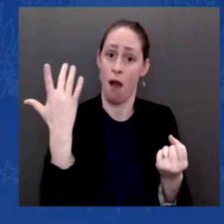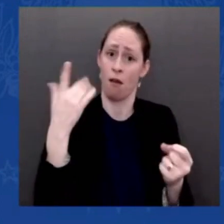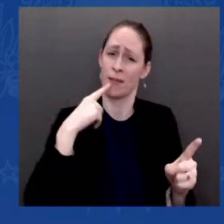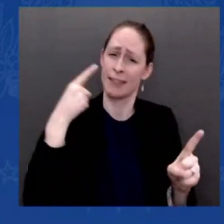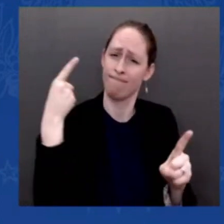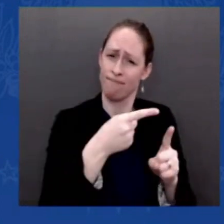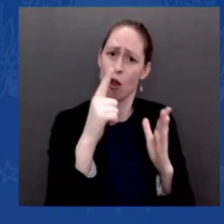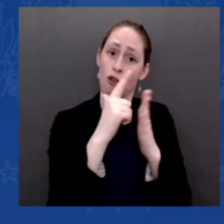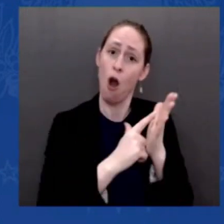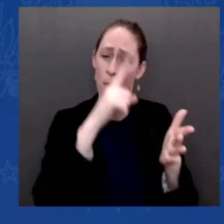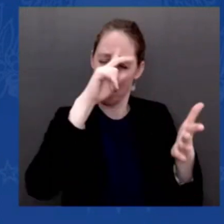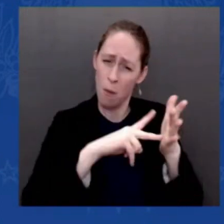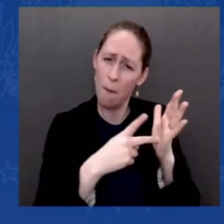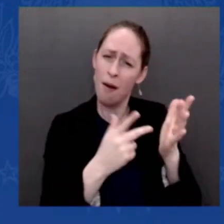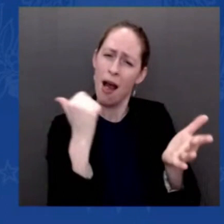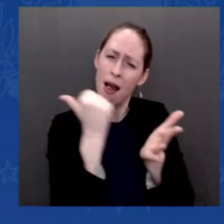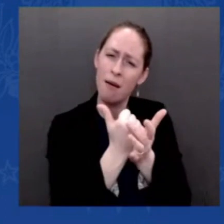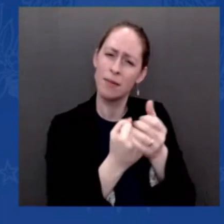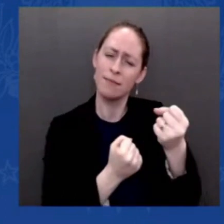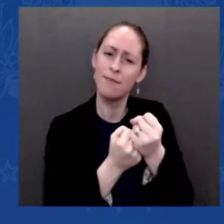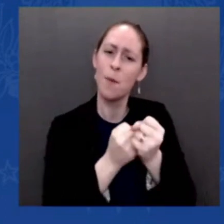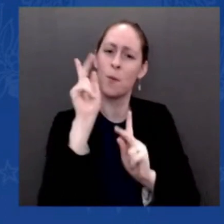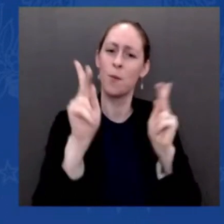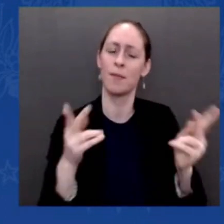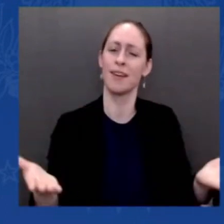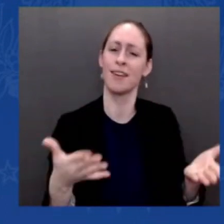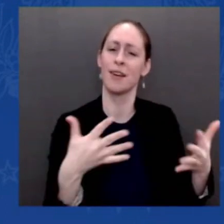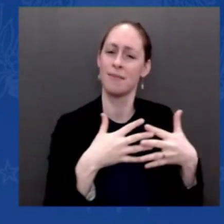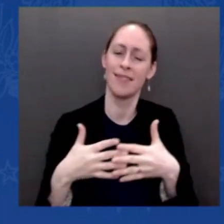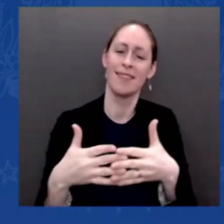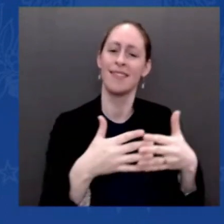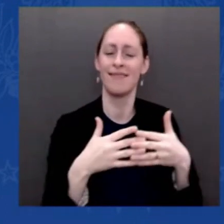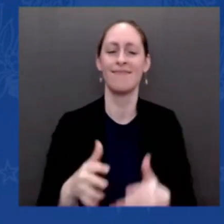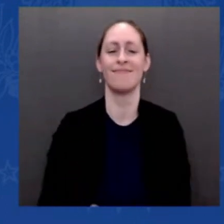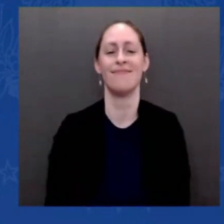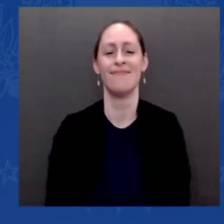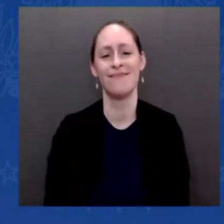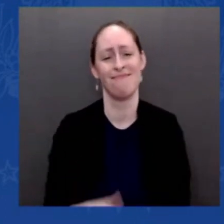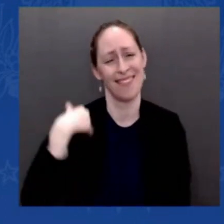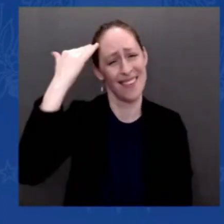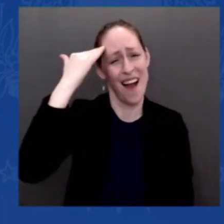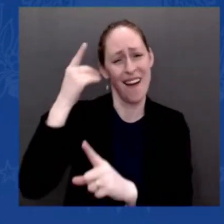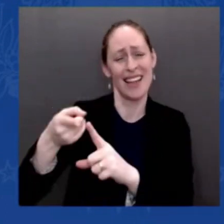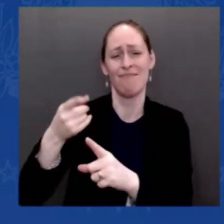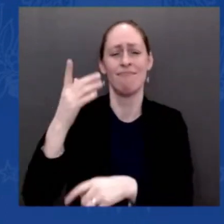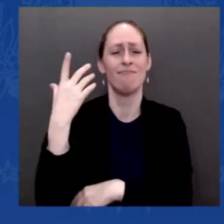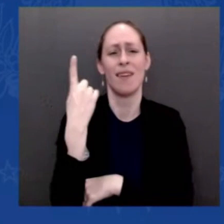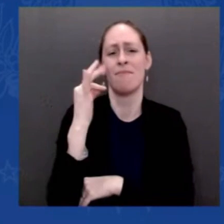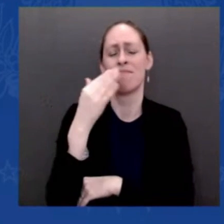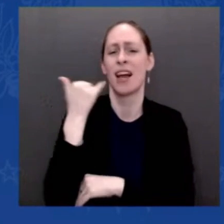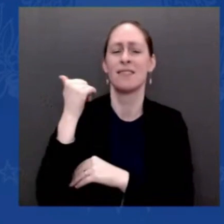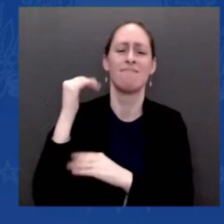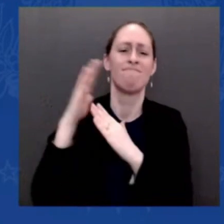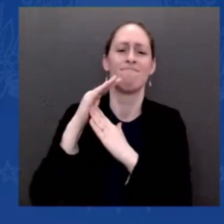exemplary justice. Fair to the parties before him, courteous to his colleagues, careful in his reasoning. He's